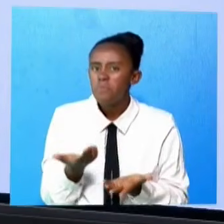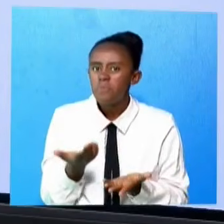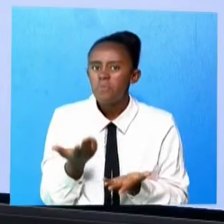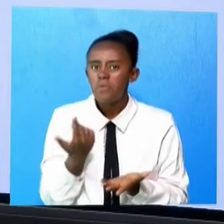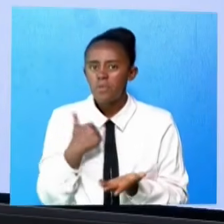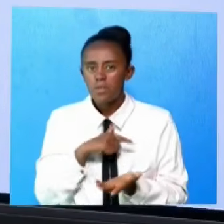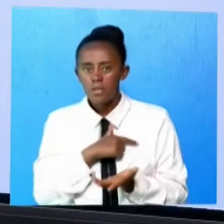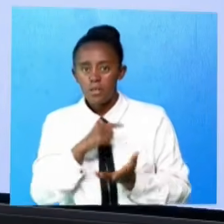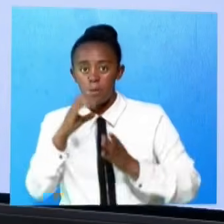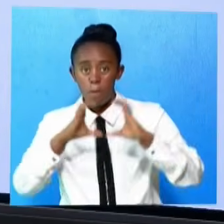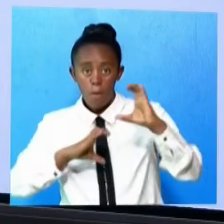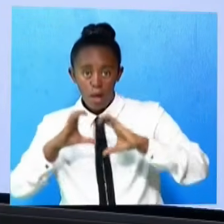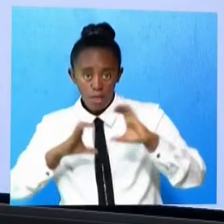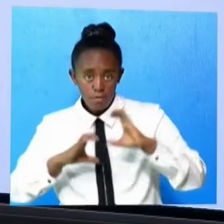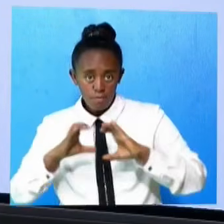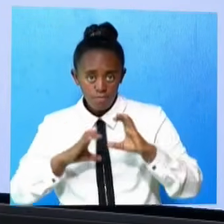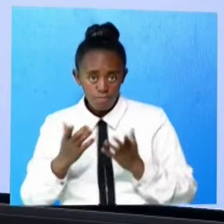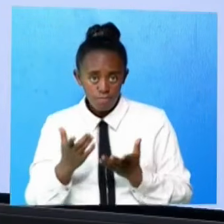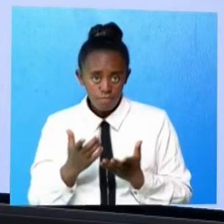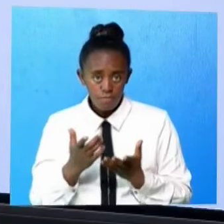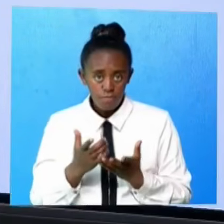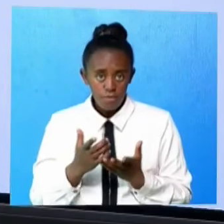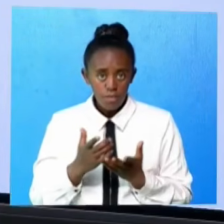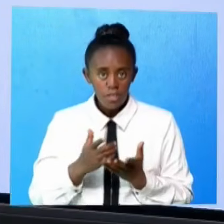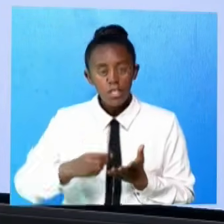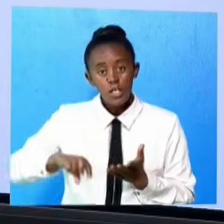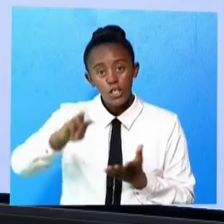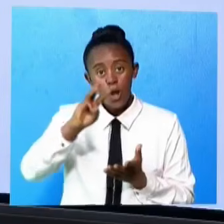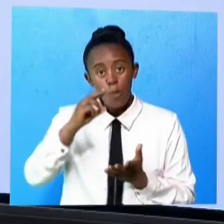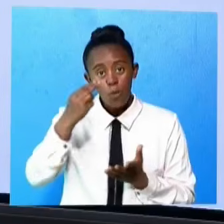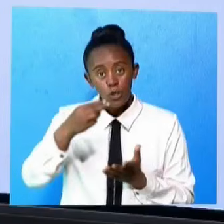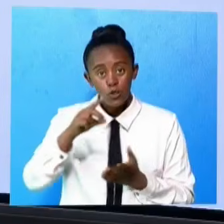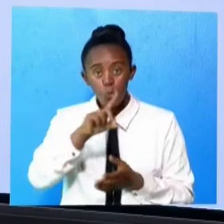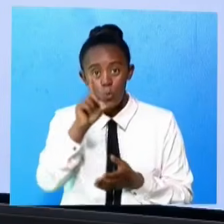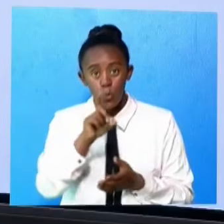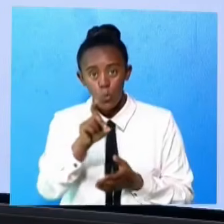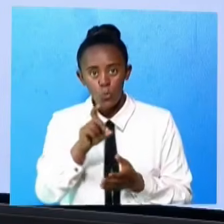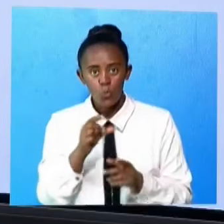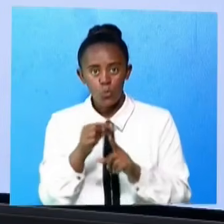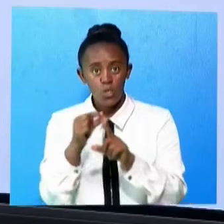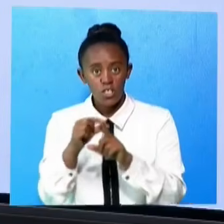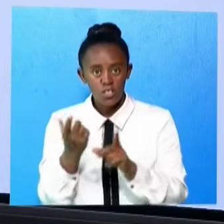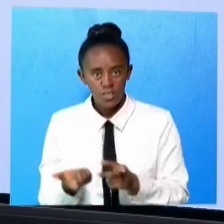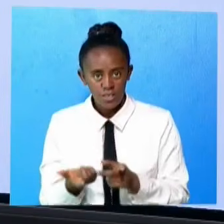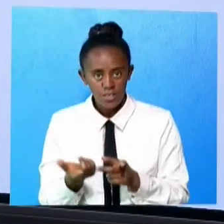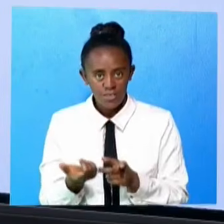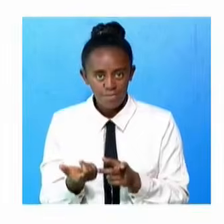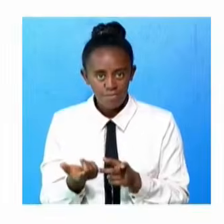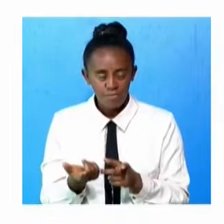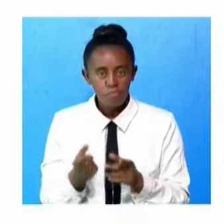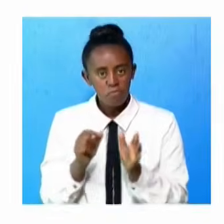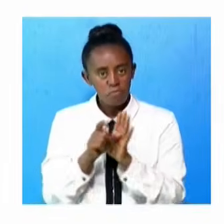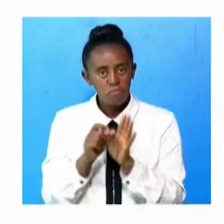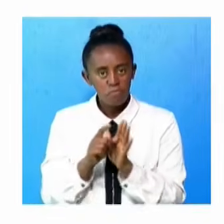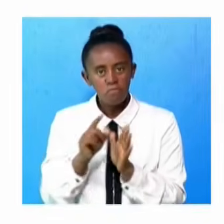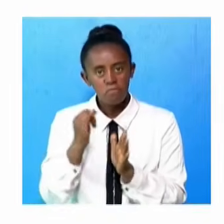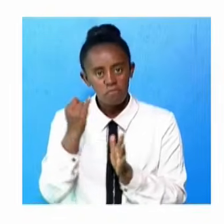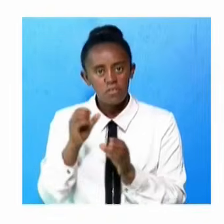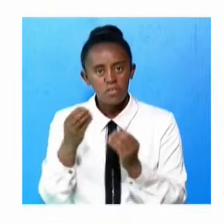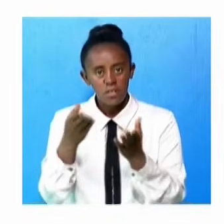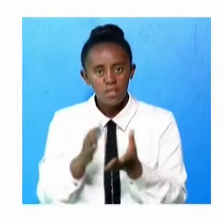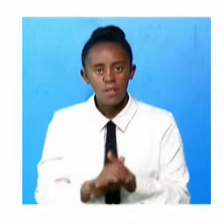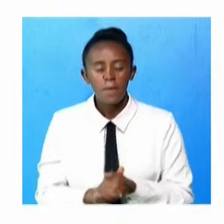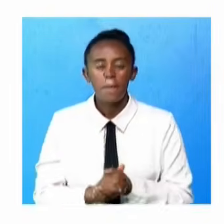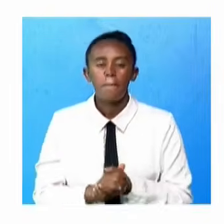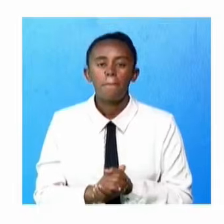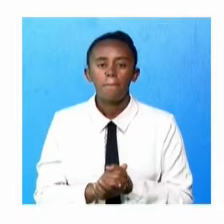use comparatives with double question words. Let me give you some pointers. Let's look